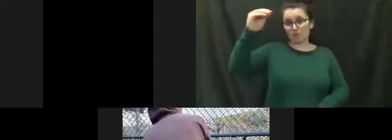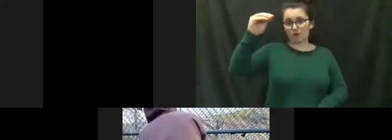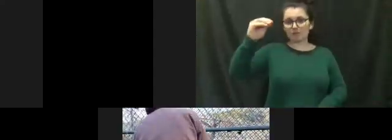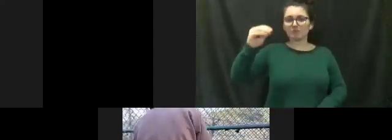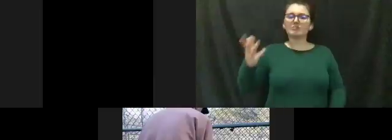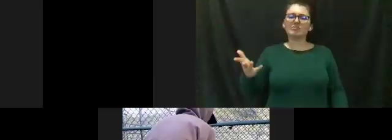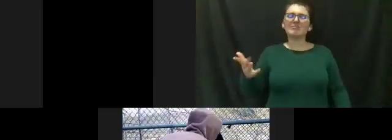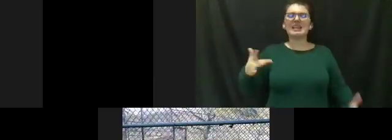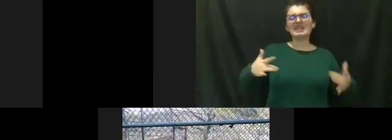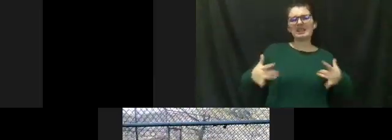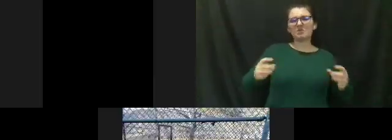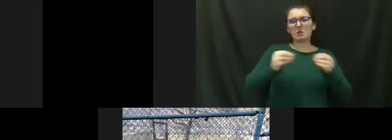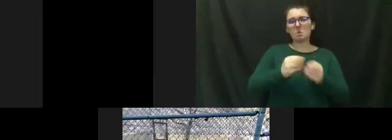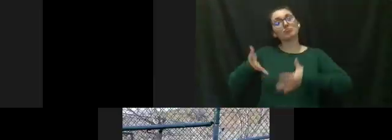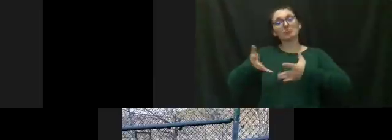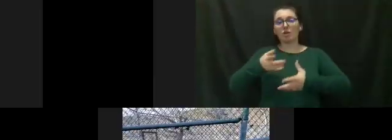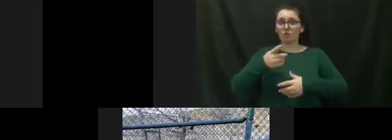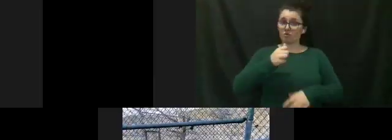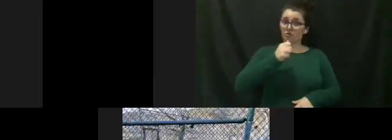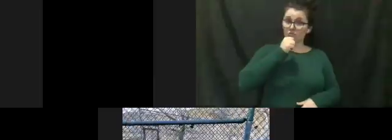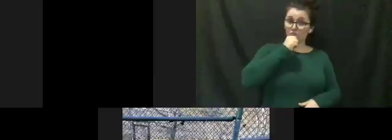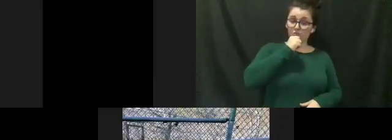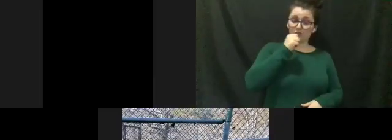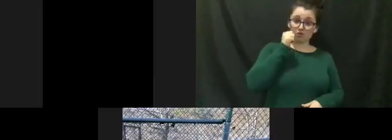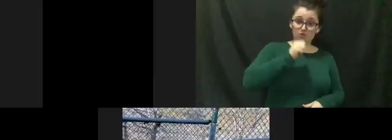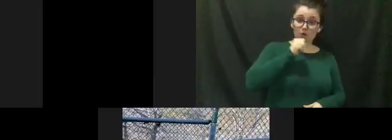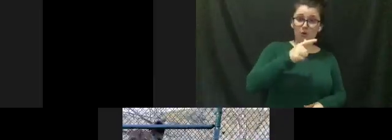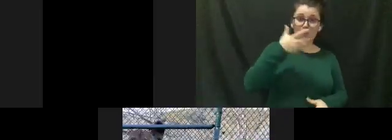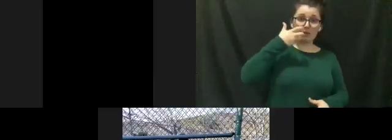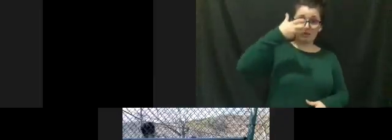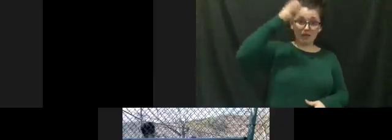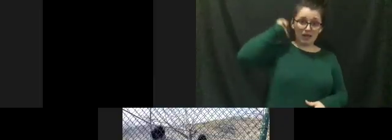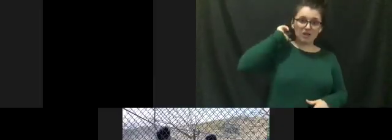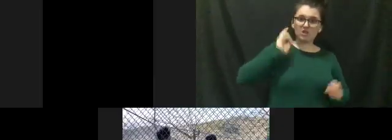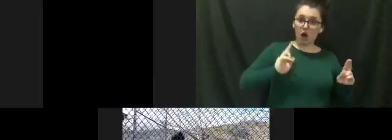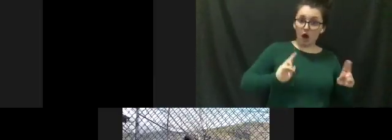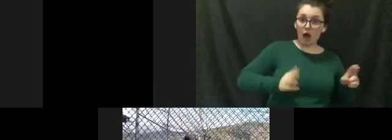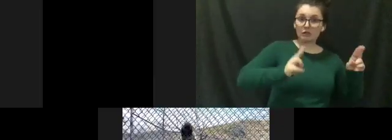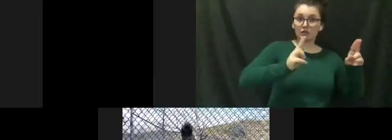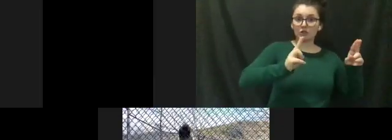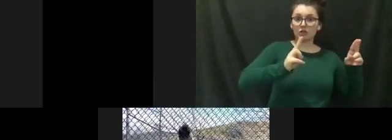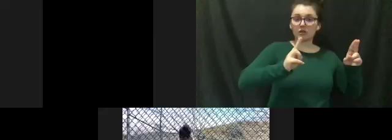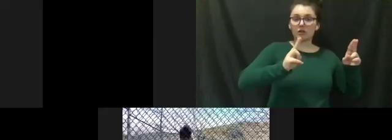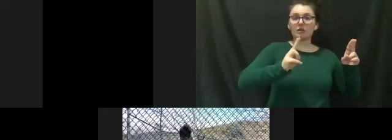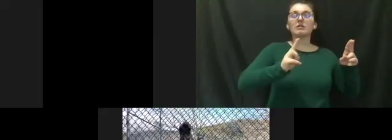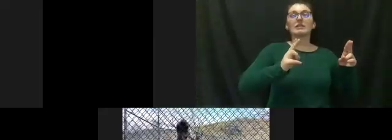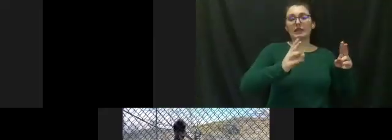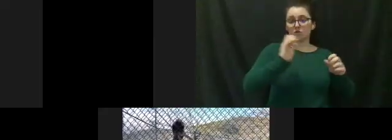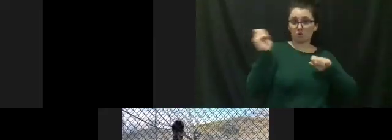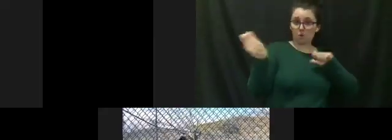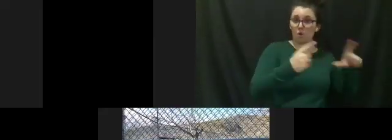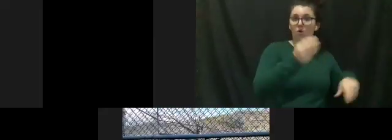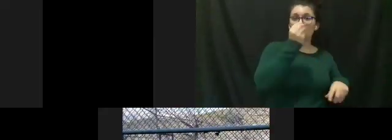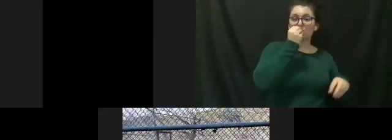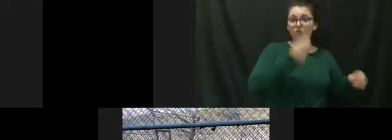than the girls are, and that's okay. Lion girls are the hunters, so they get all the food for the prize, and